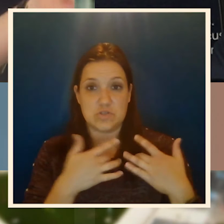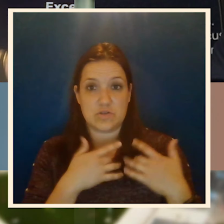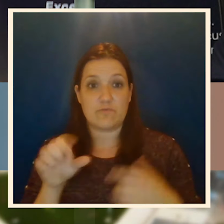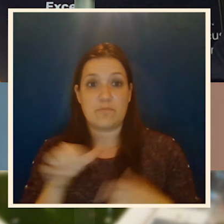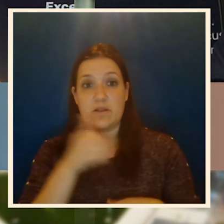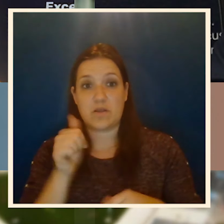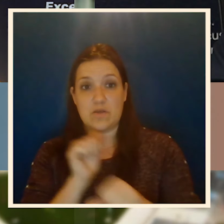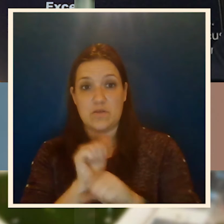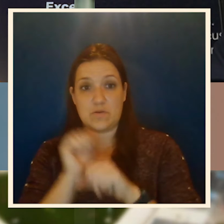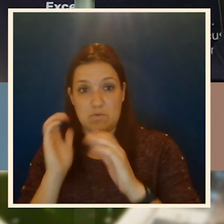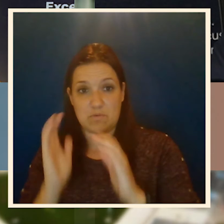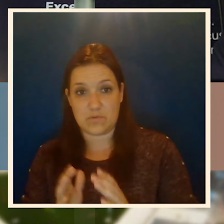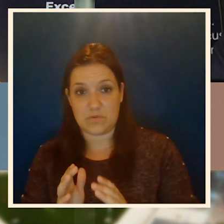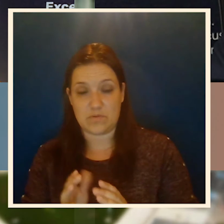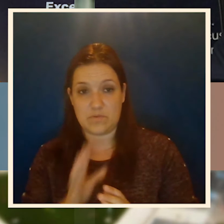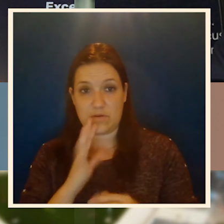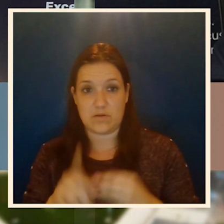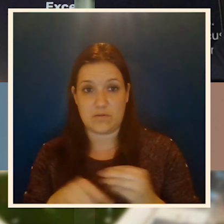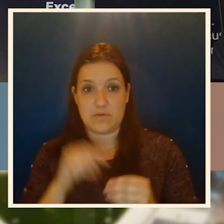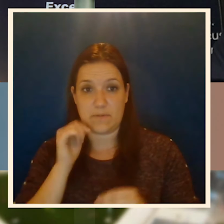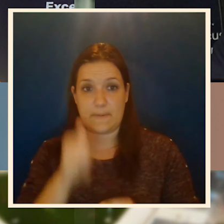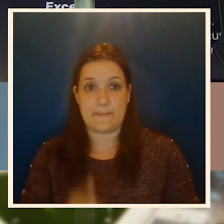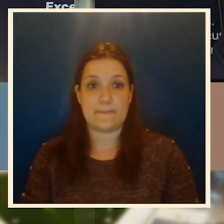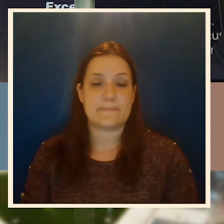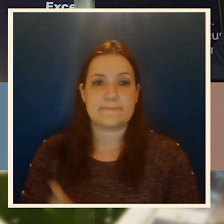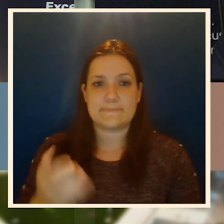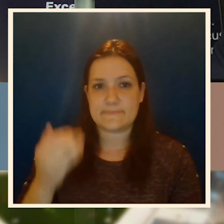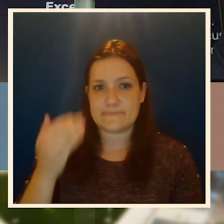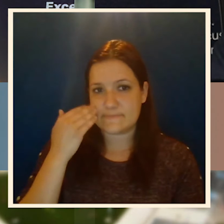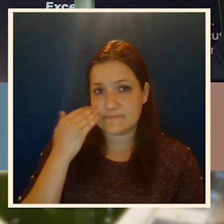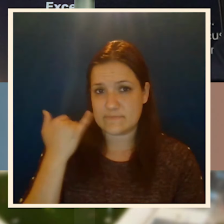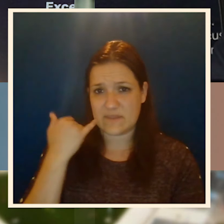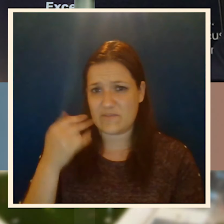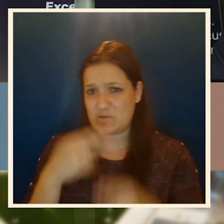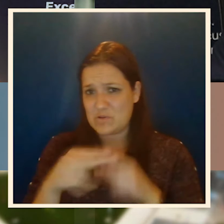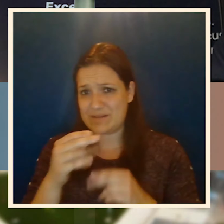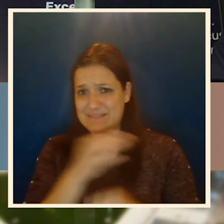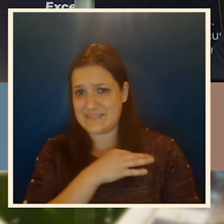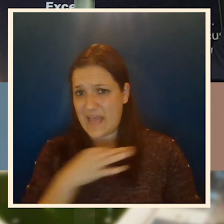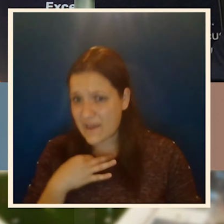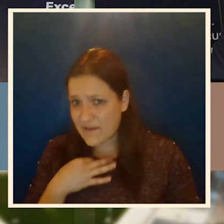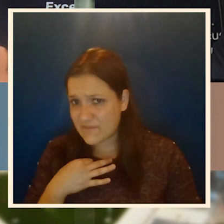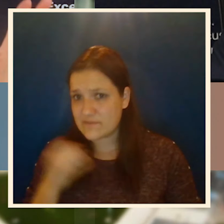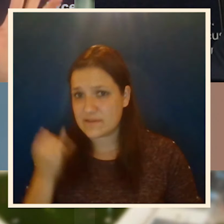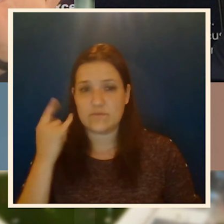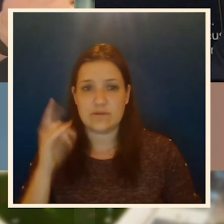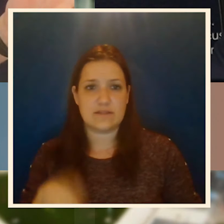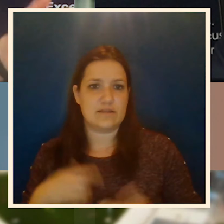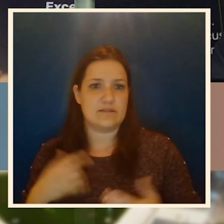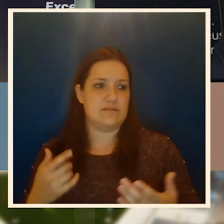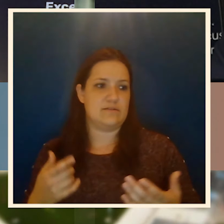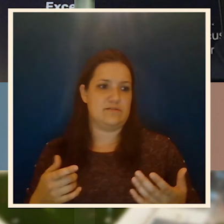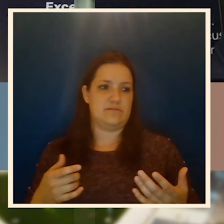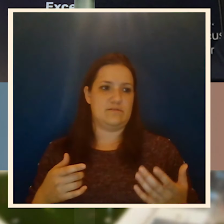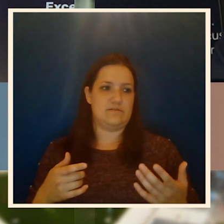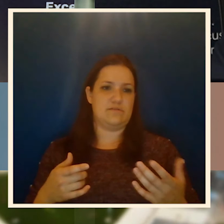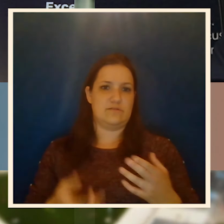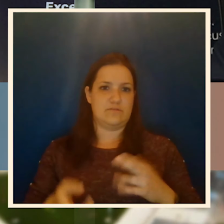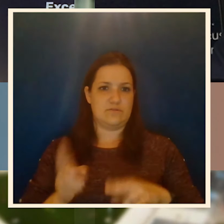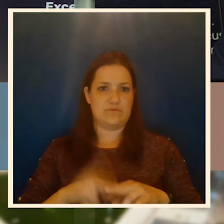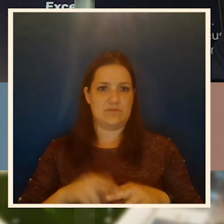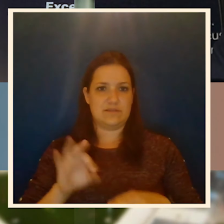be addressing tomorrow. So they want to know if we're short-staffed in that area, if we need to, boost